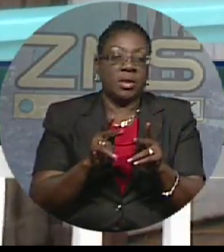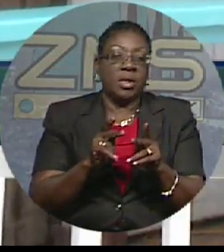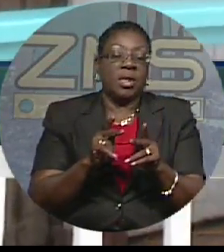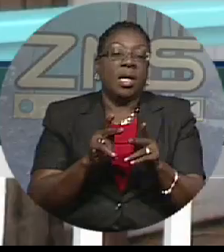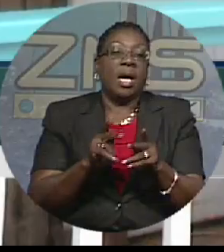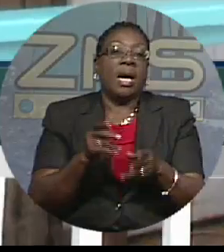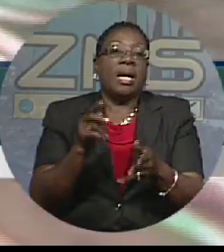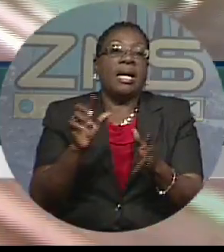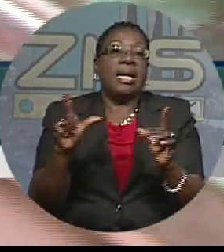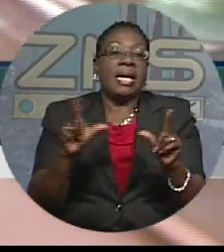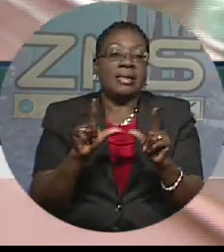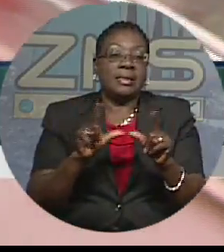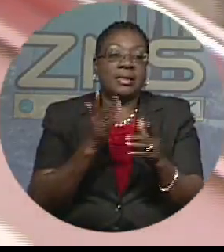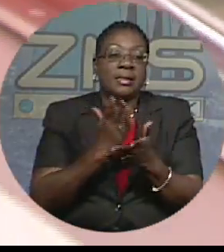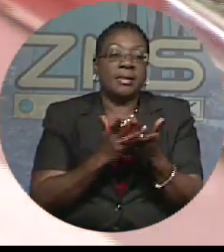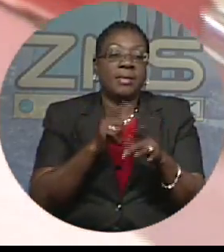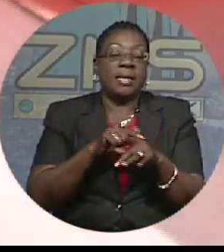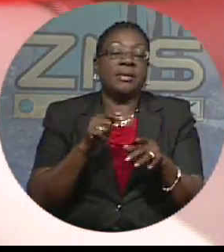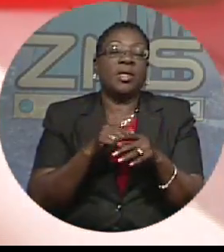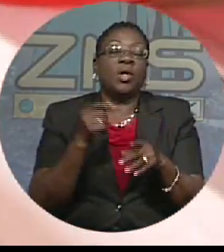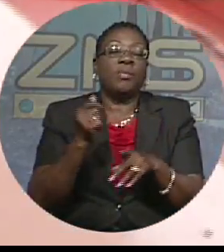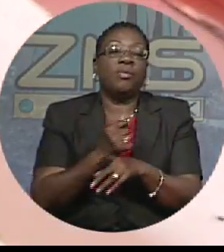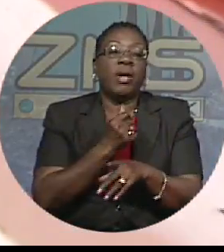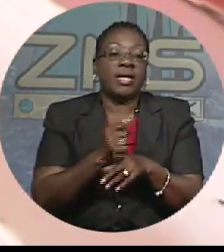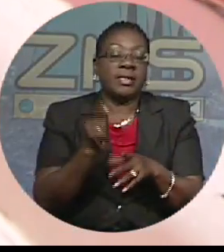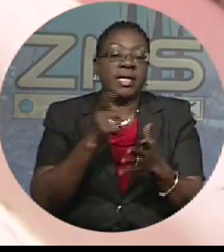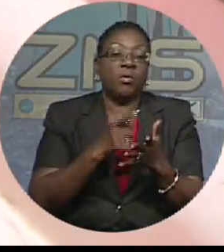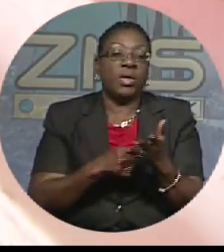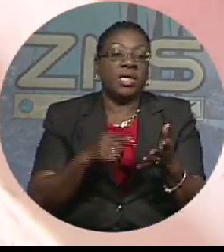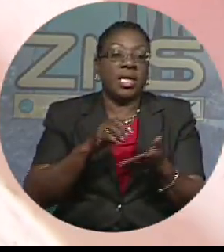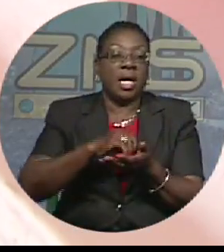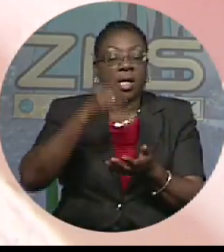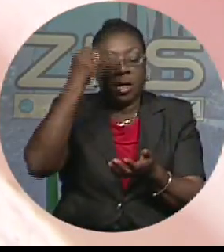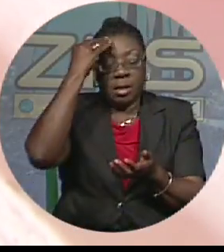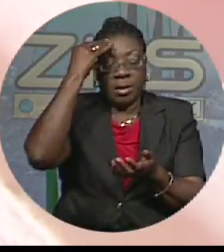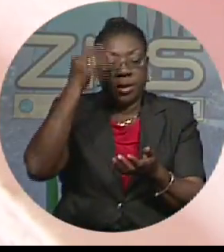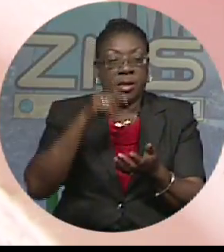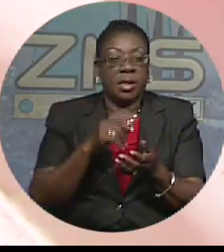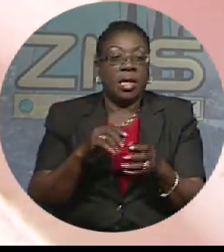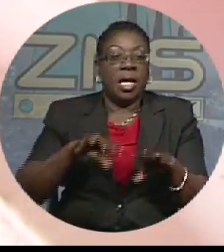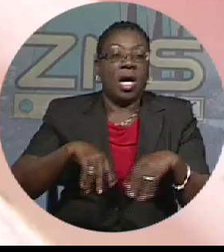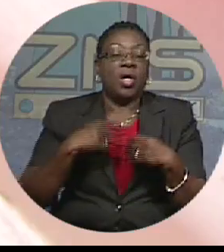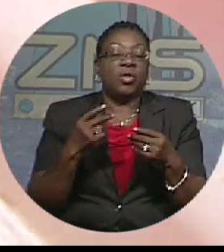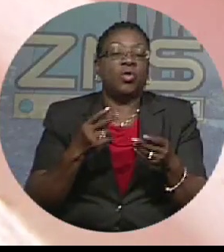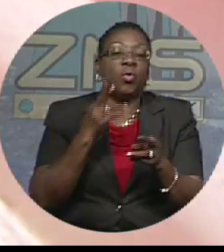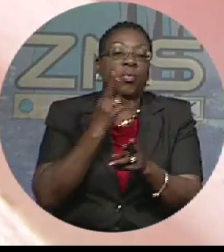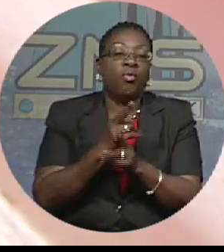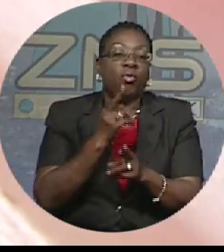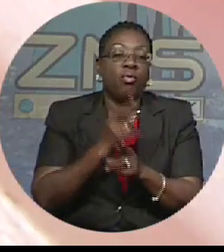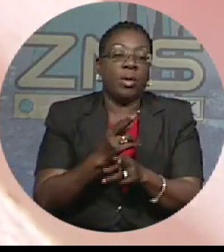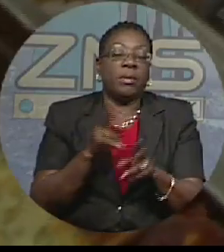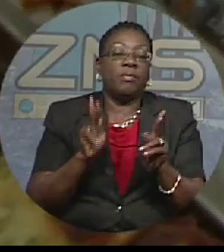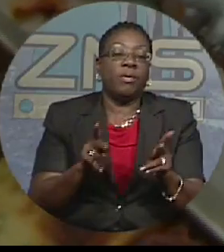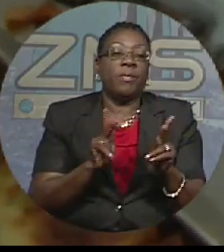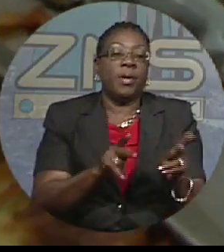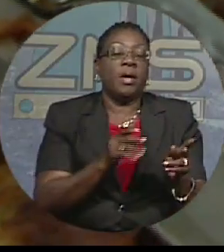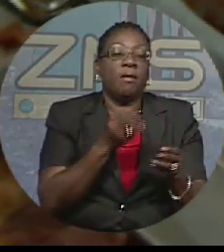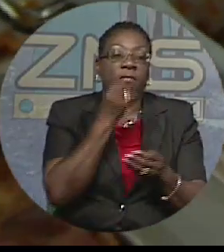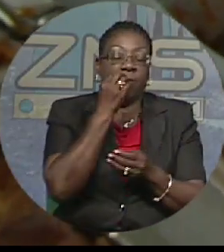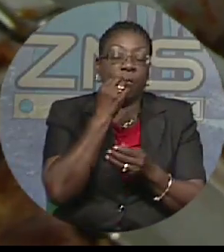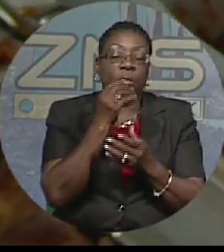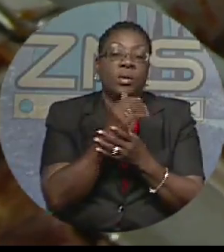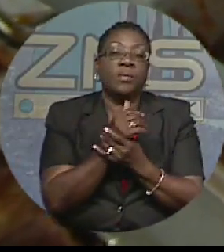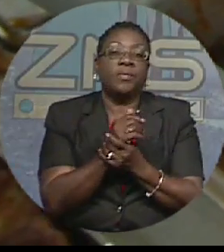practiced. Key factors to eliminating pathogens like Salmonella and E. coli include proper sanitizing while preparing food and